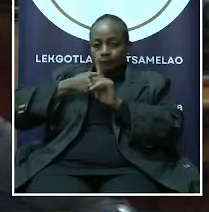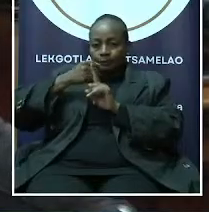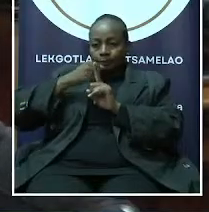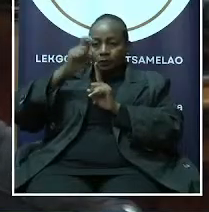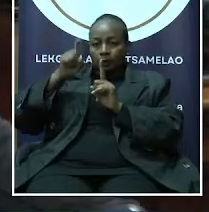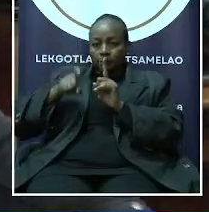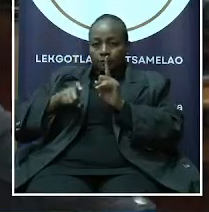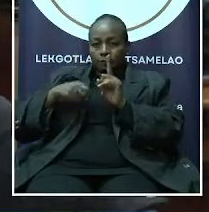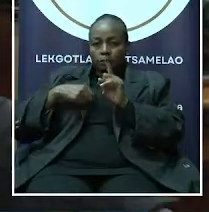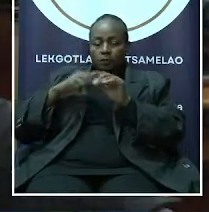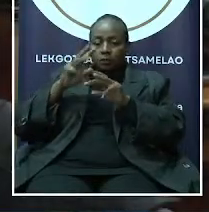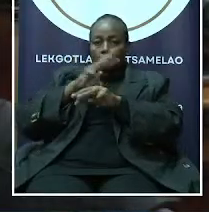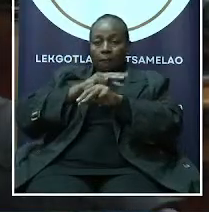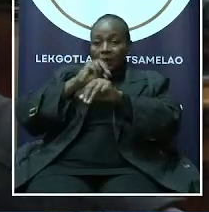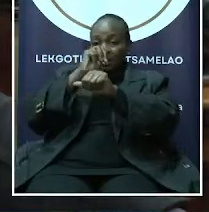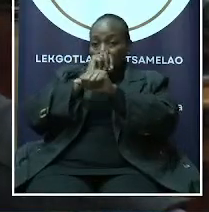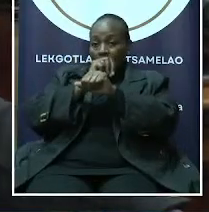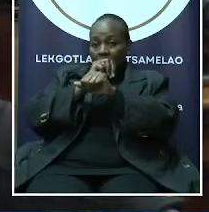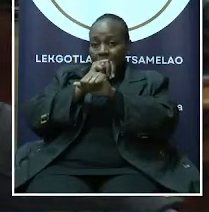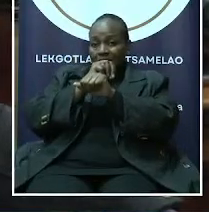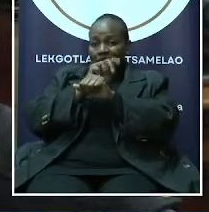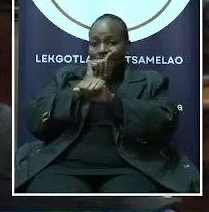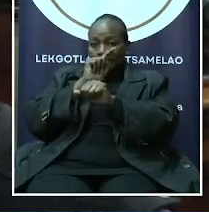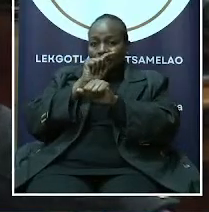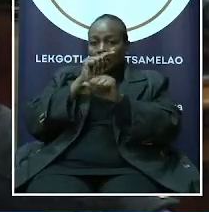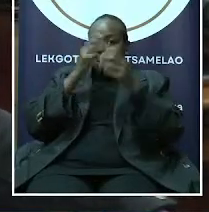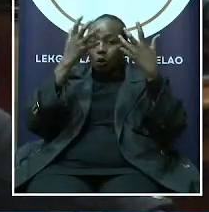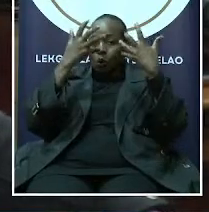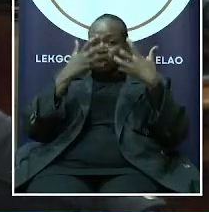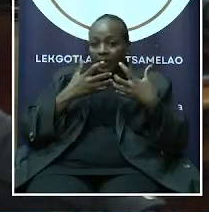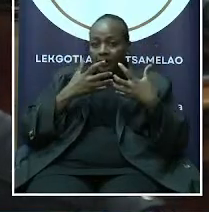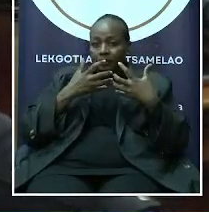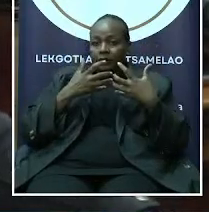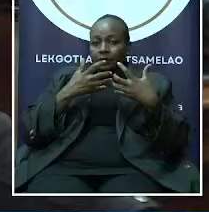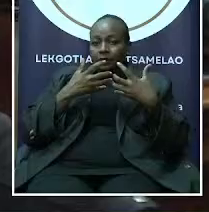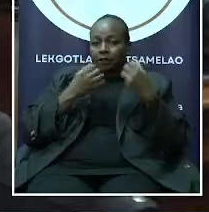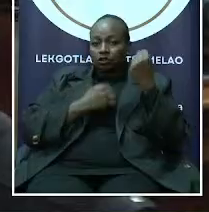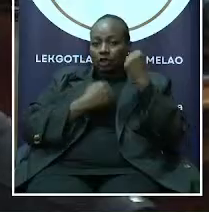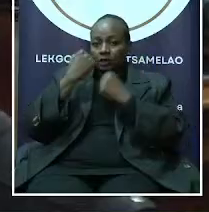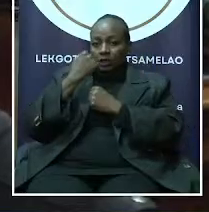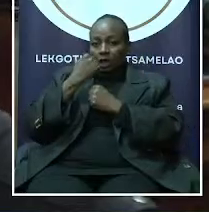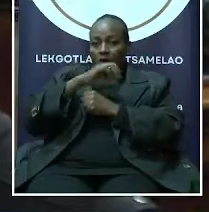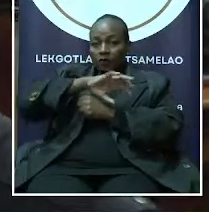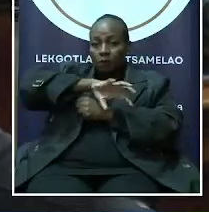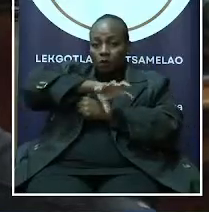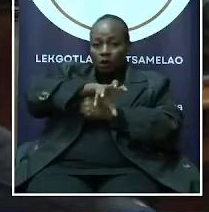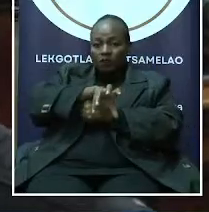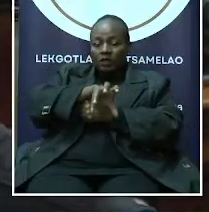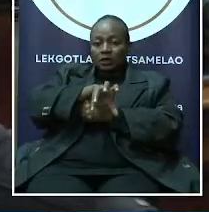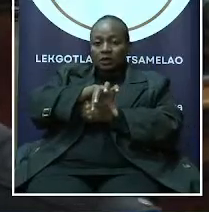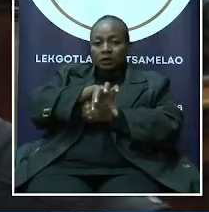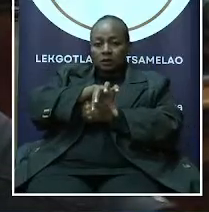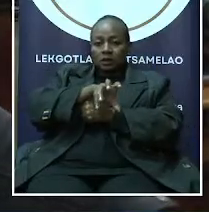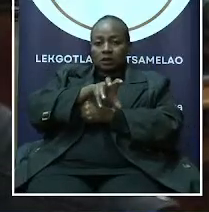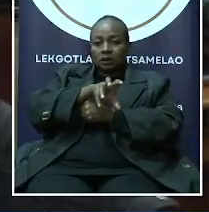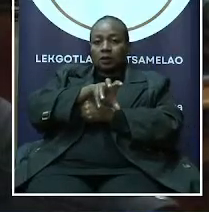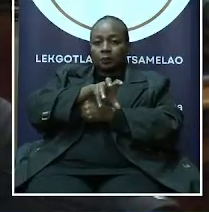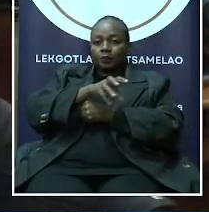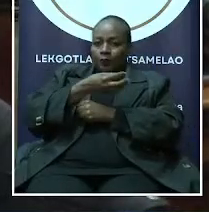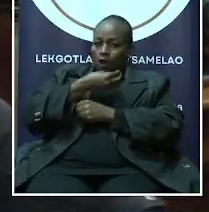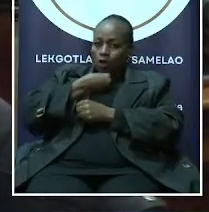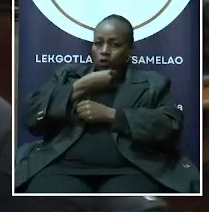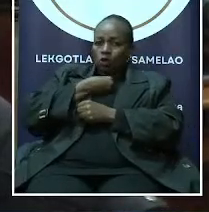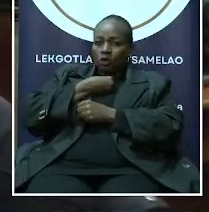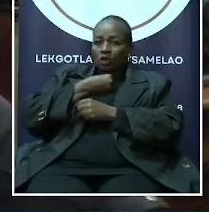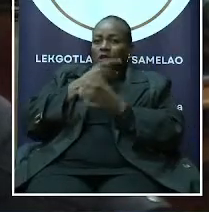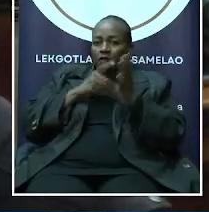that municipalities, which are the key coordinating structures of the province, have youth development